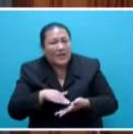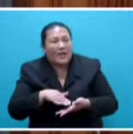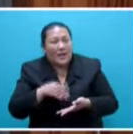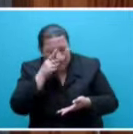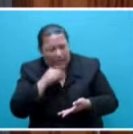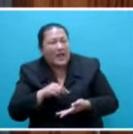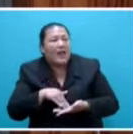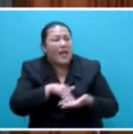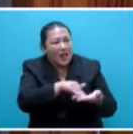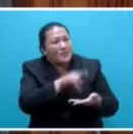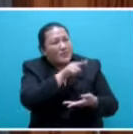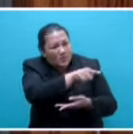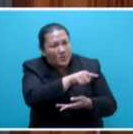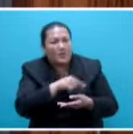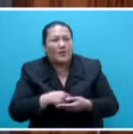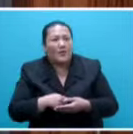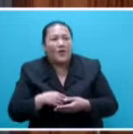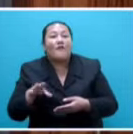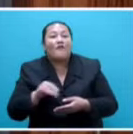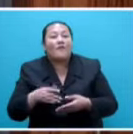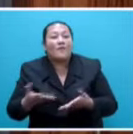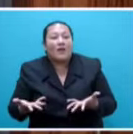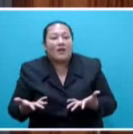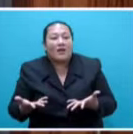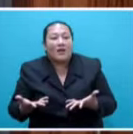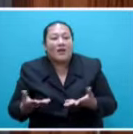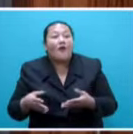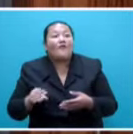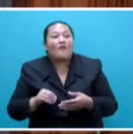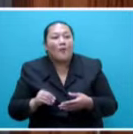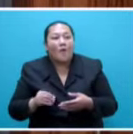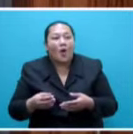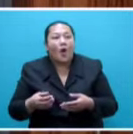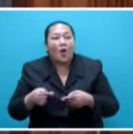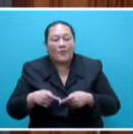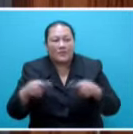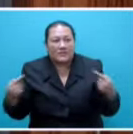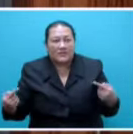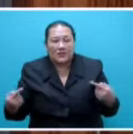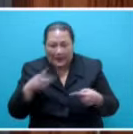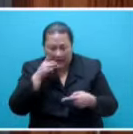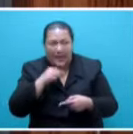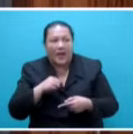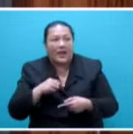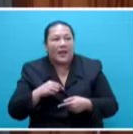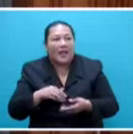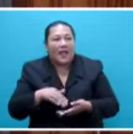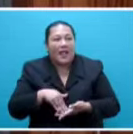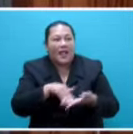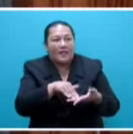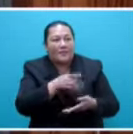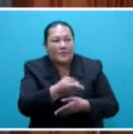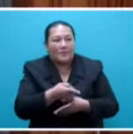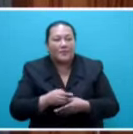from opposition so that we can share the work and get it done sooner so we can come to Parliament and debate these reports and